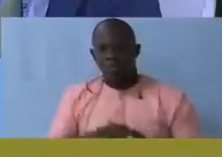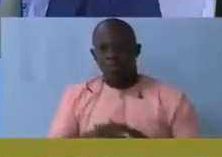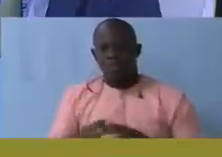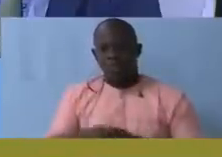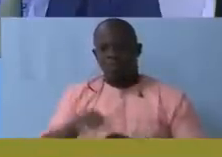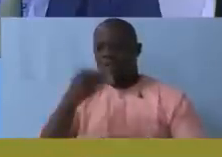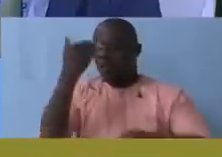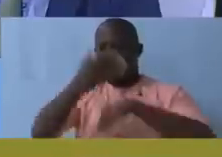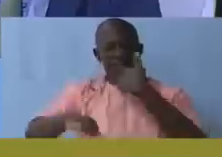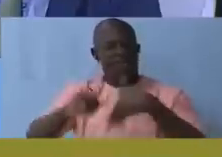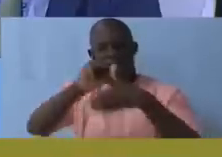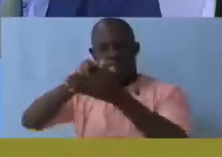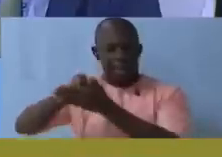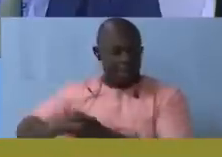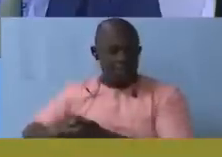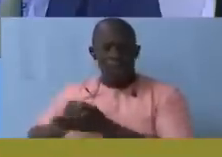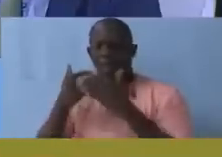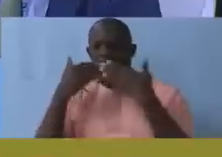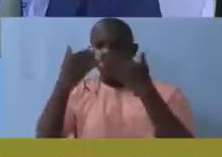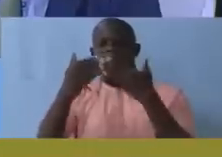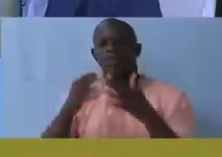I never keep data.